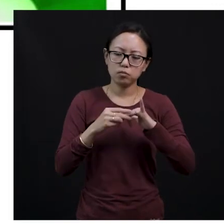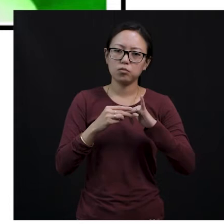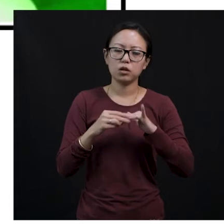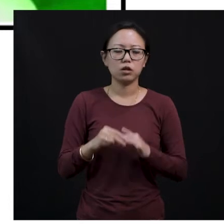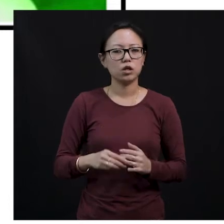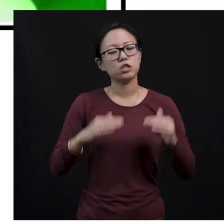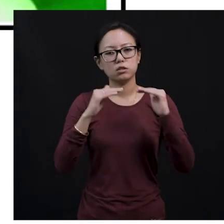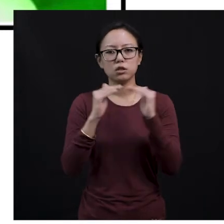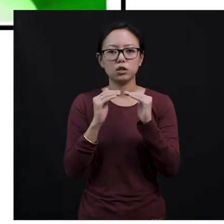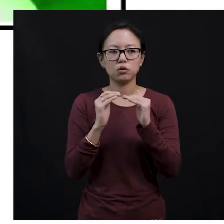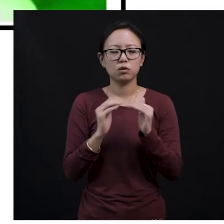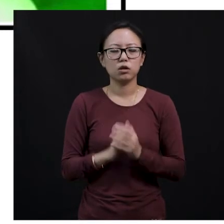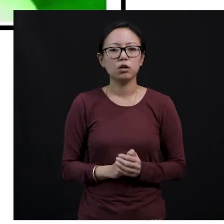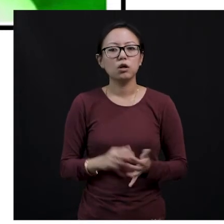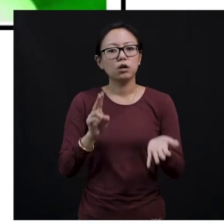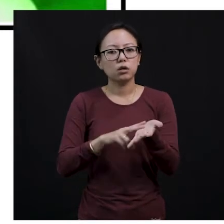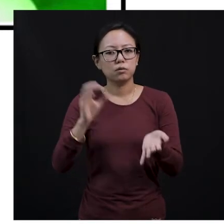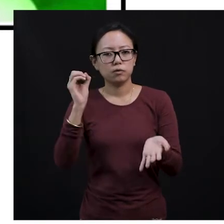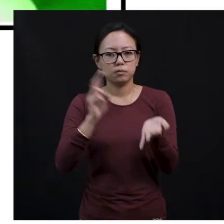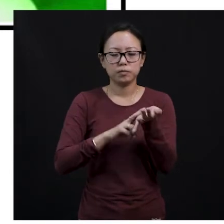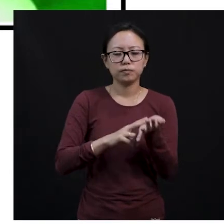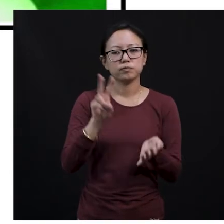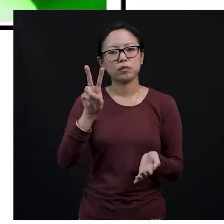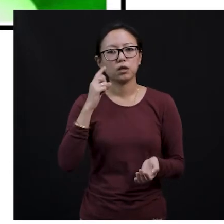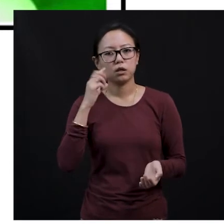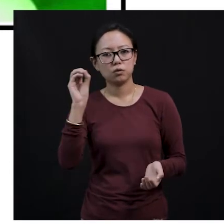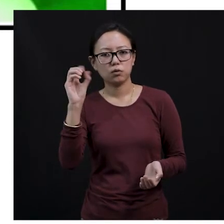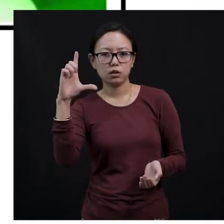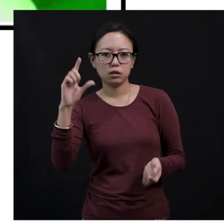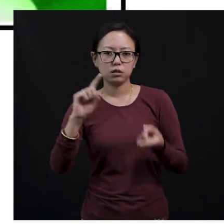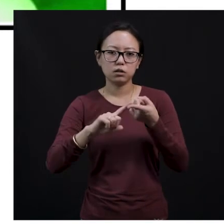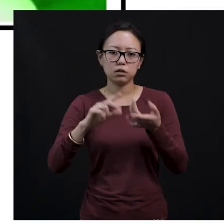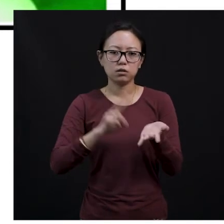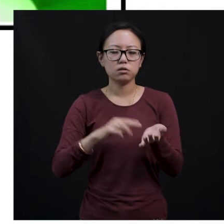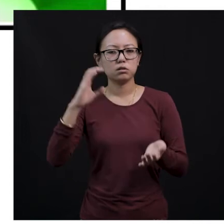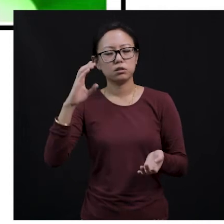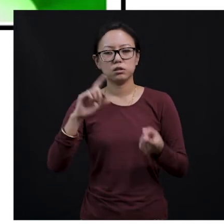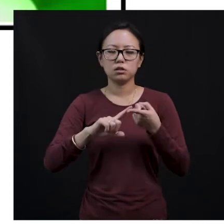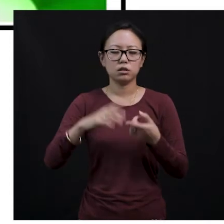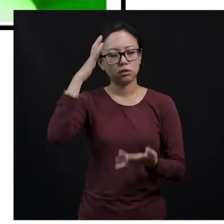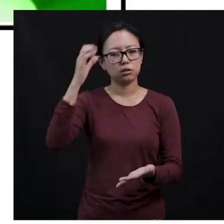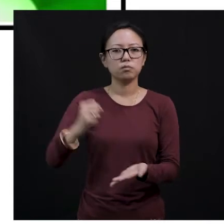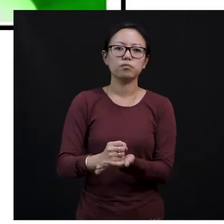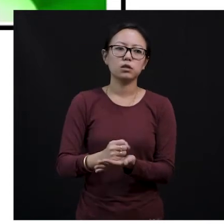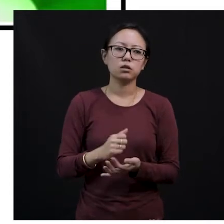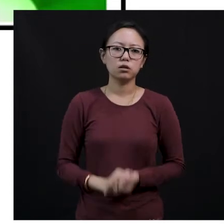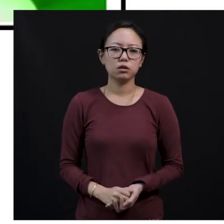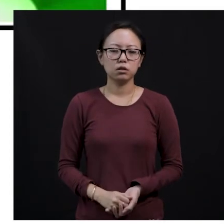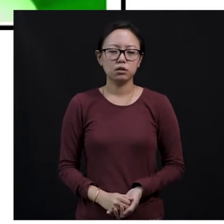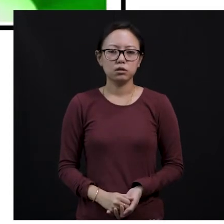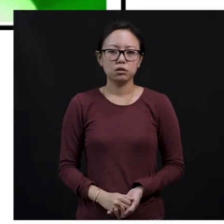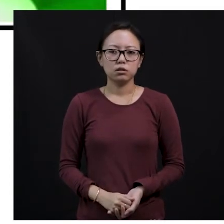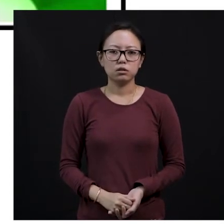believed in non-violence, and that is what actually, if you see, that is what something